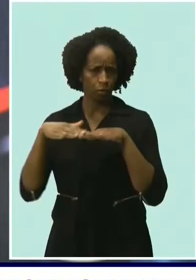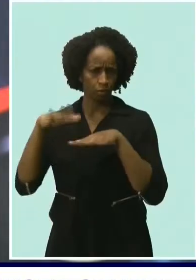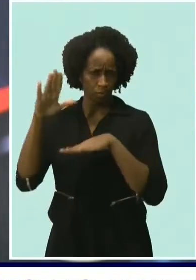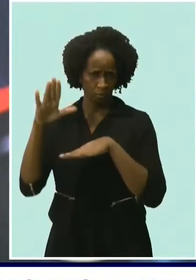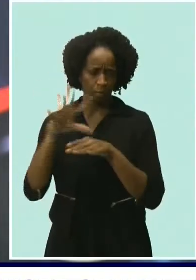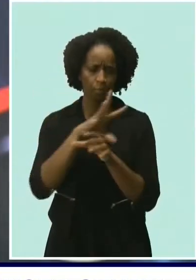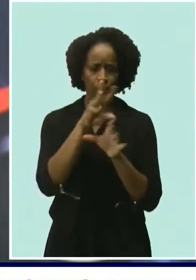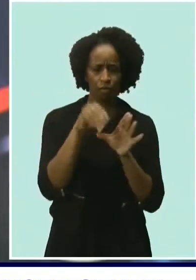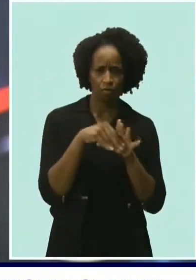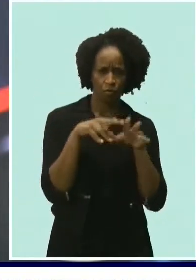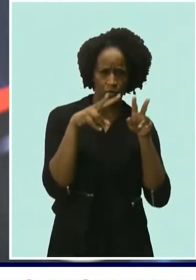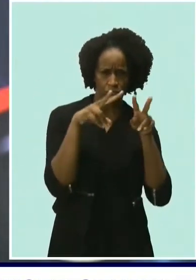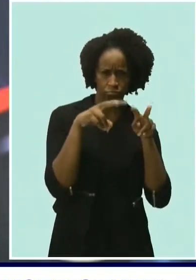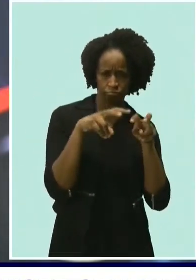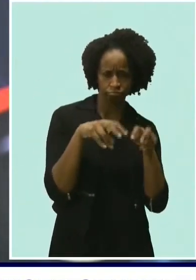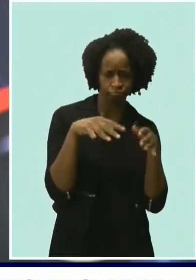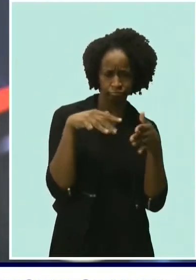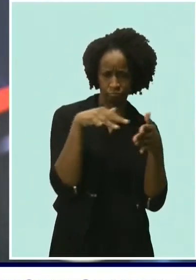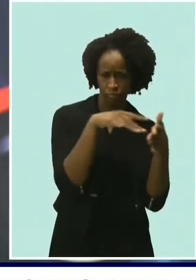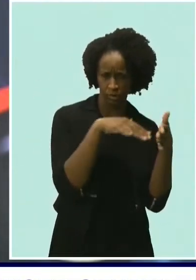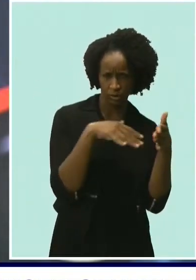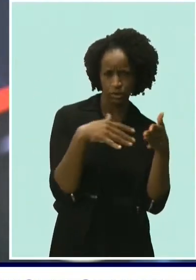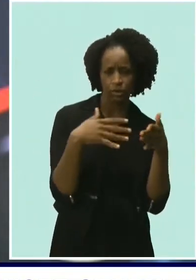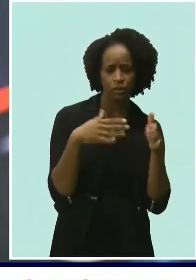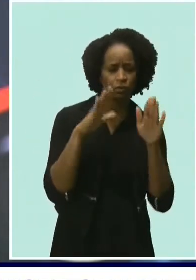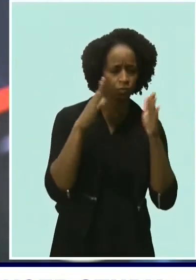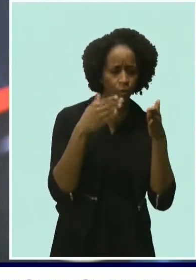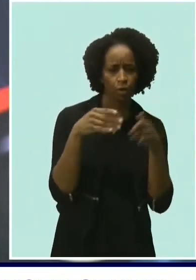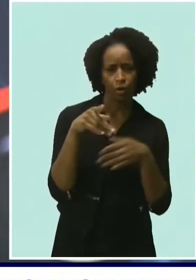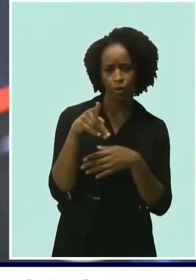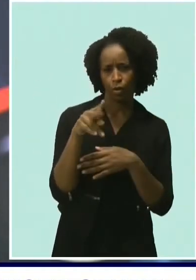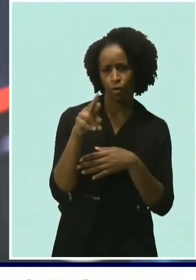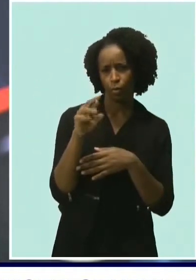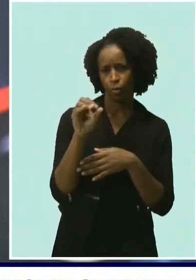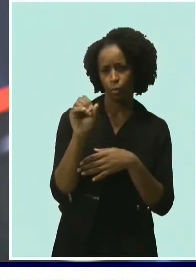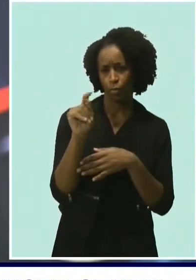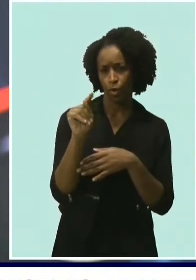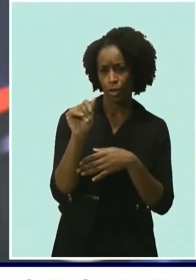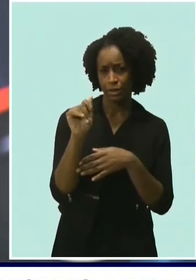prostate cancer. In what will be the first of its kind outside of Europe or North